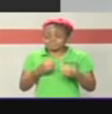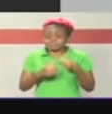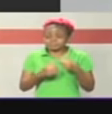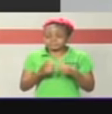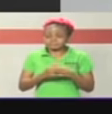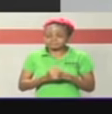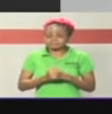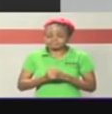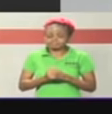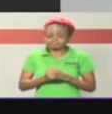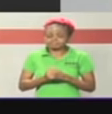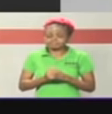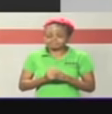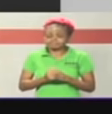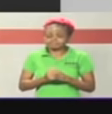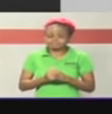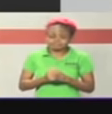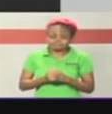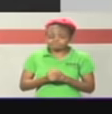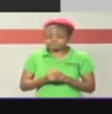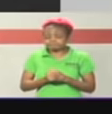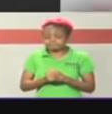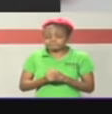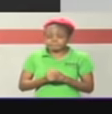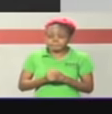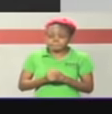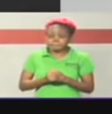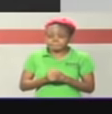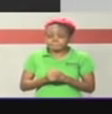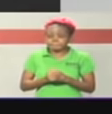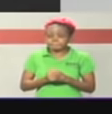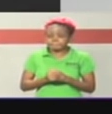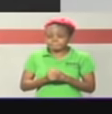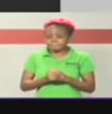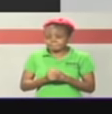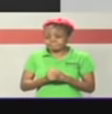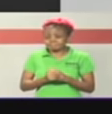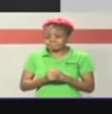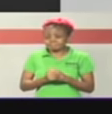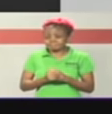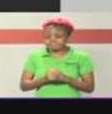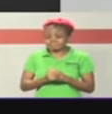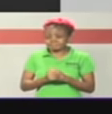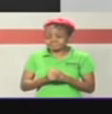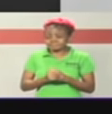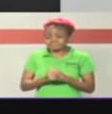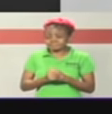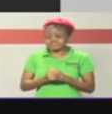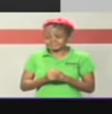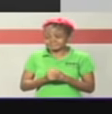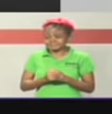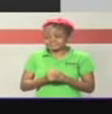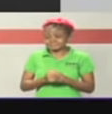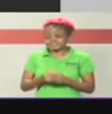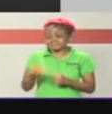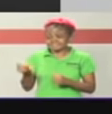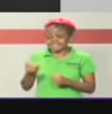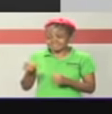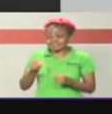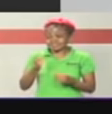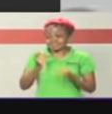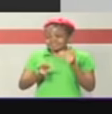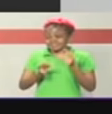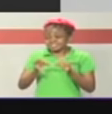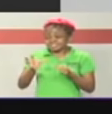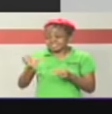concerns surrounding particular infection, any medical concerning her infection. It would be helpful if